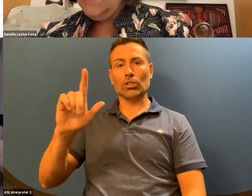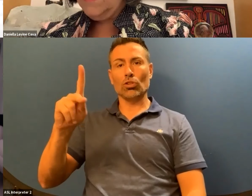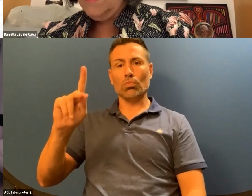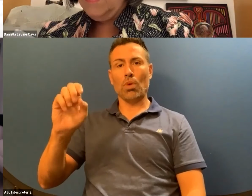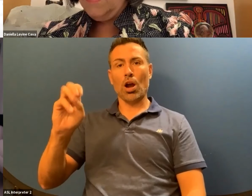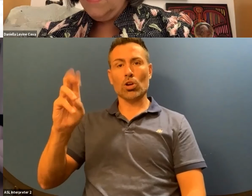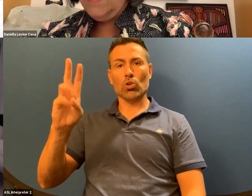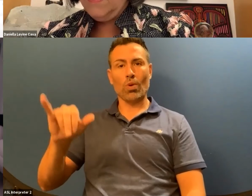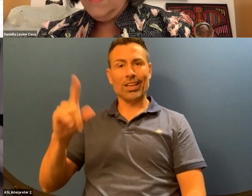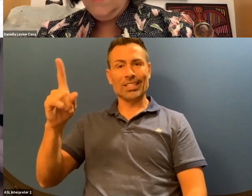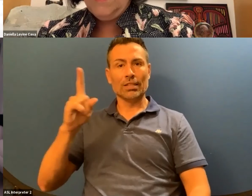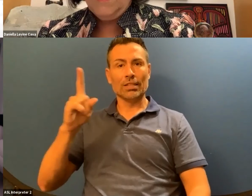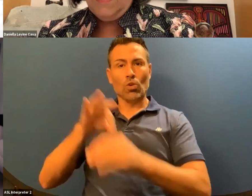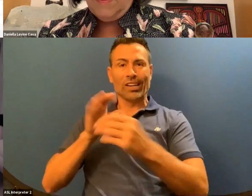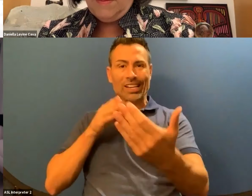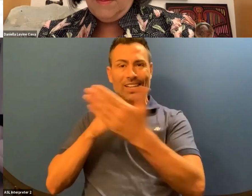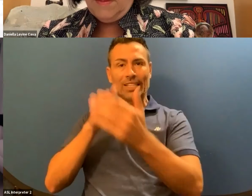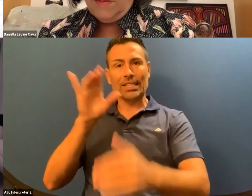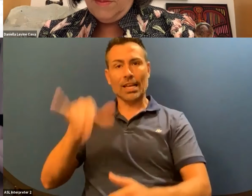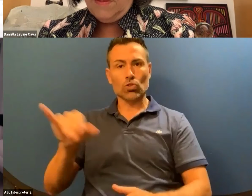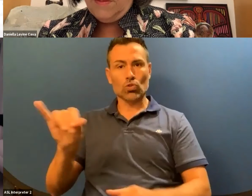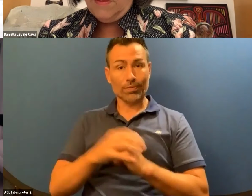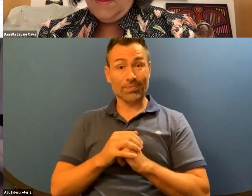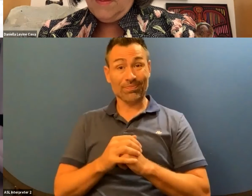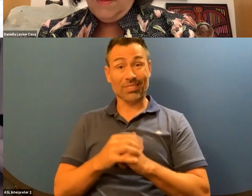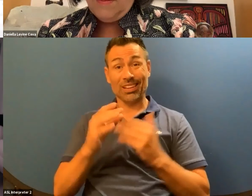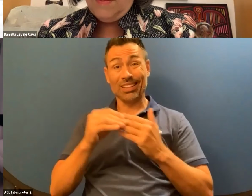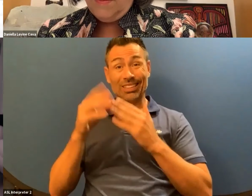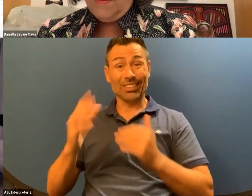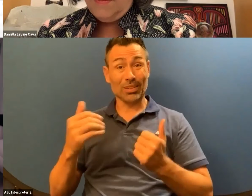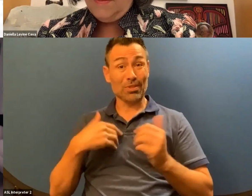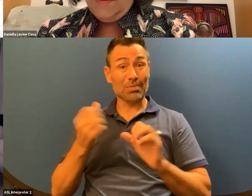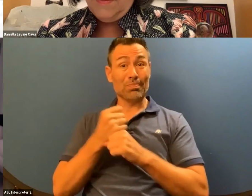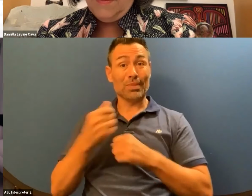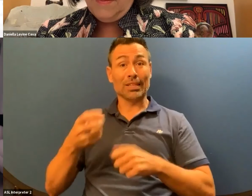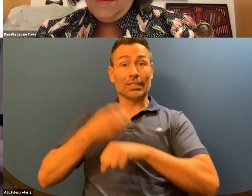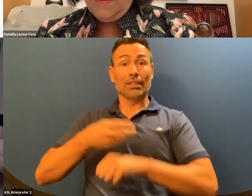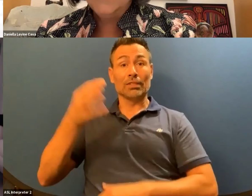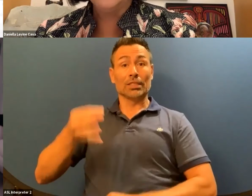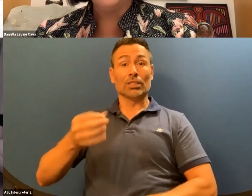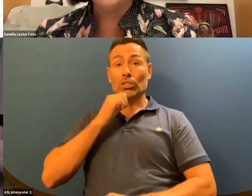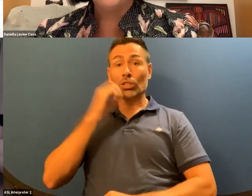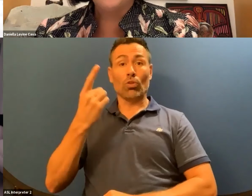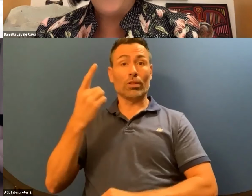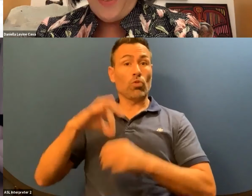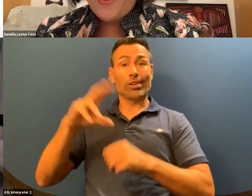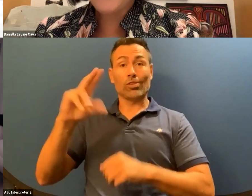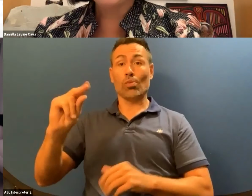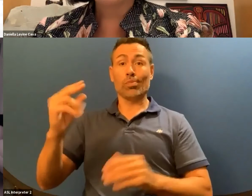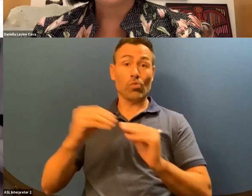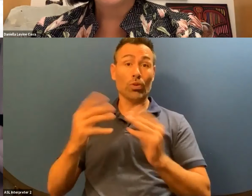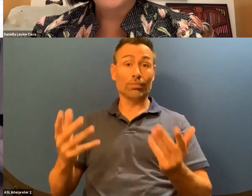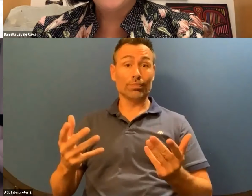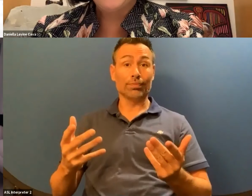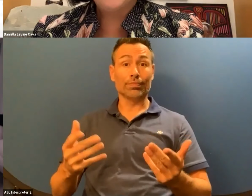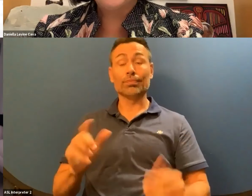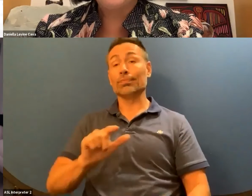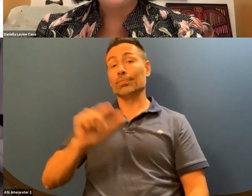against that too. Leadership is taking tough decisions on this issue, not just simply voting no. Thank you, Commissioner. Commissioner Cava,